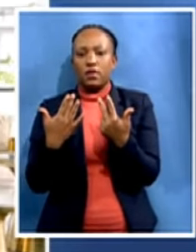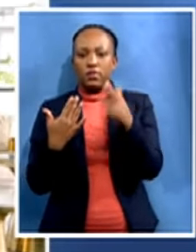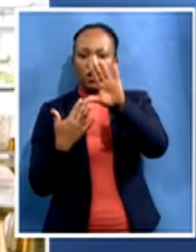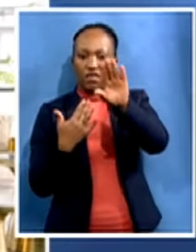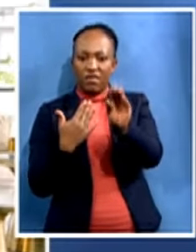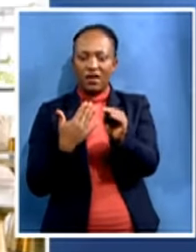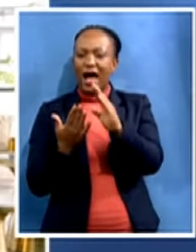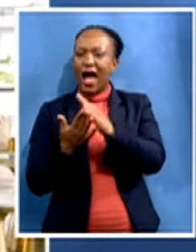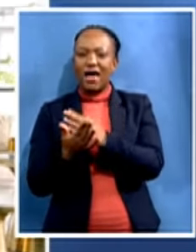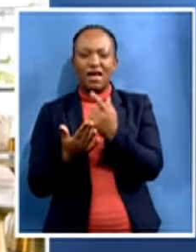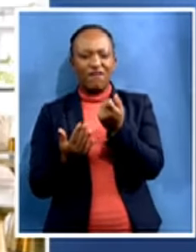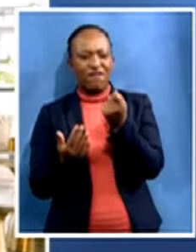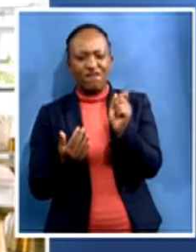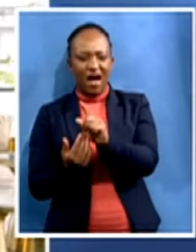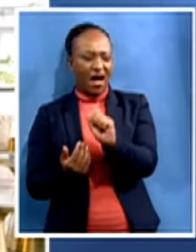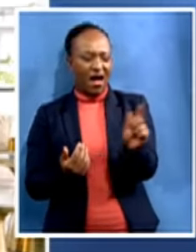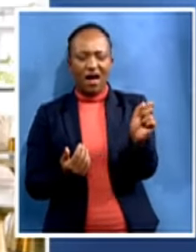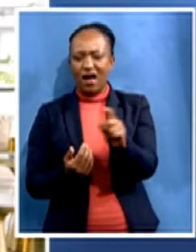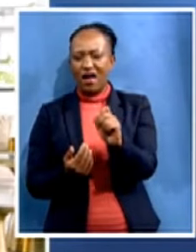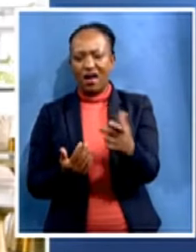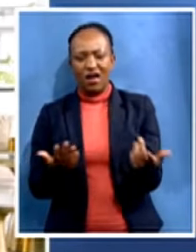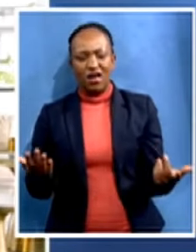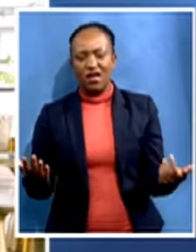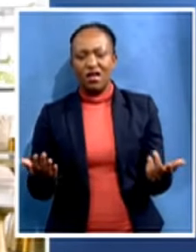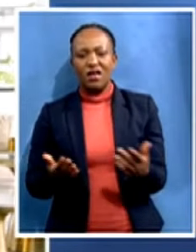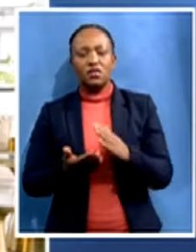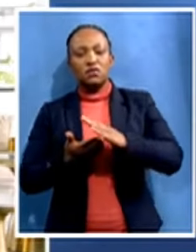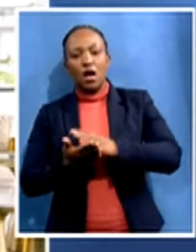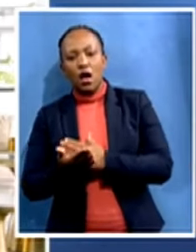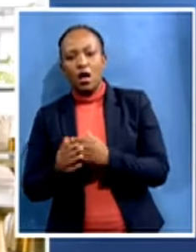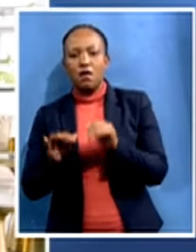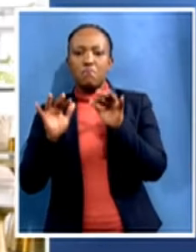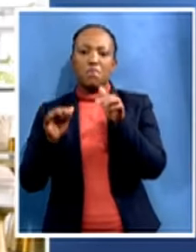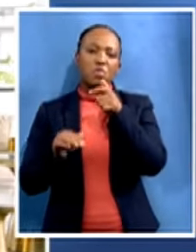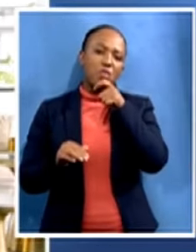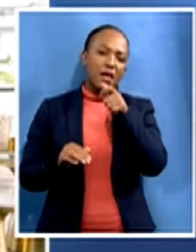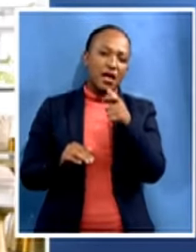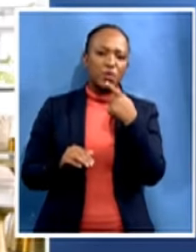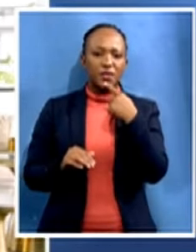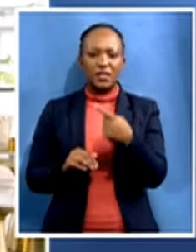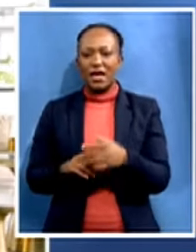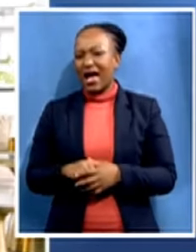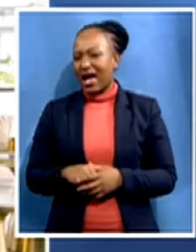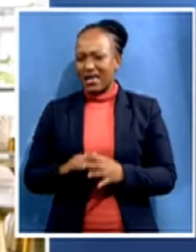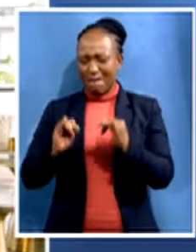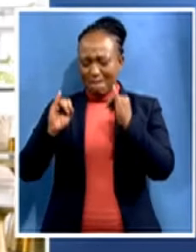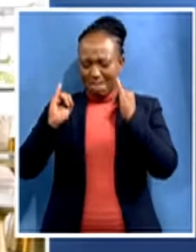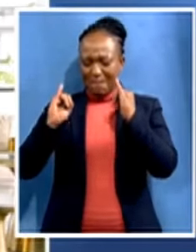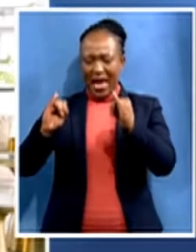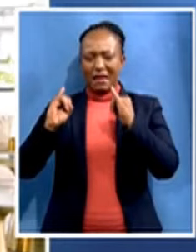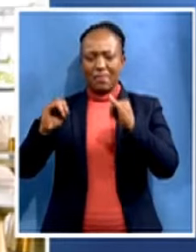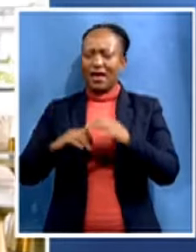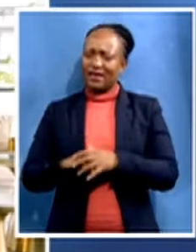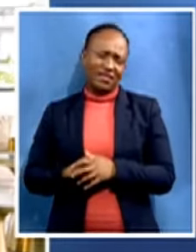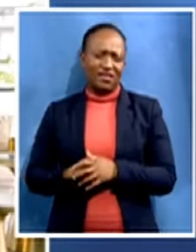Sometimes people will comment and say, we are doing so badly. We're not doing that badly. We are number 8. And within the